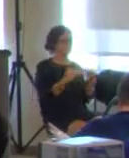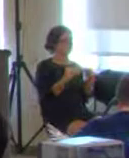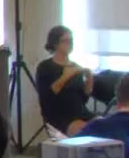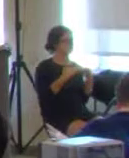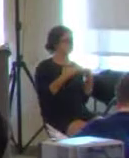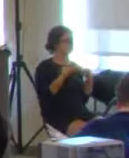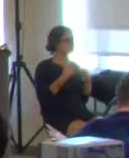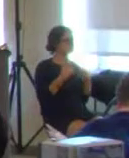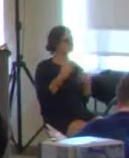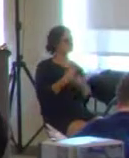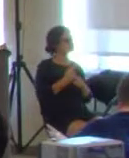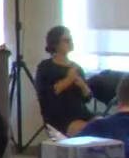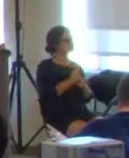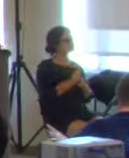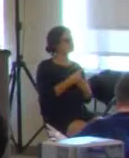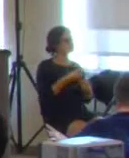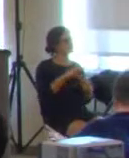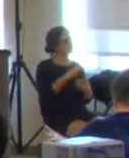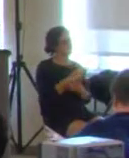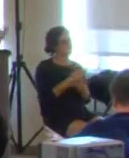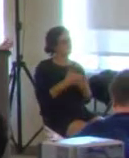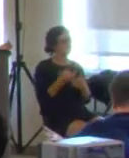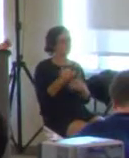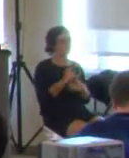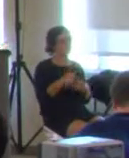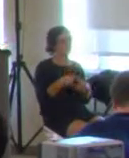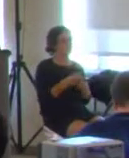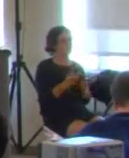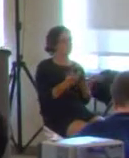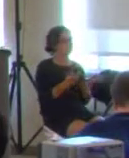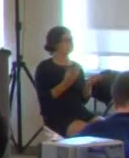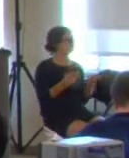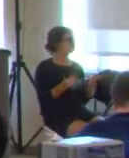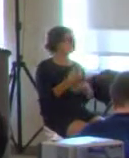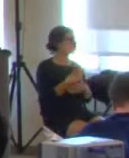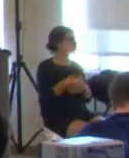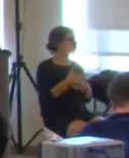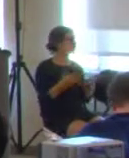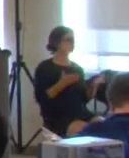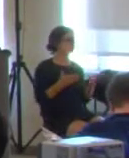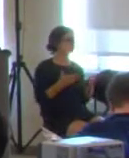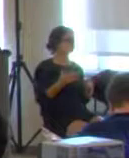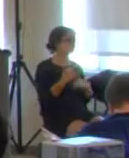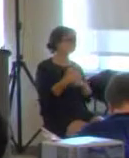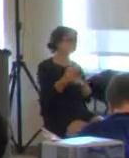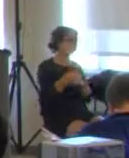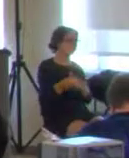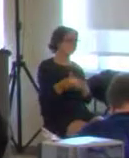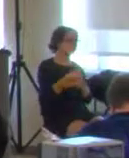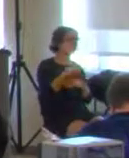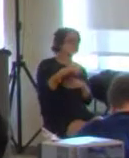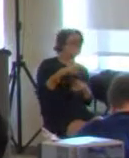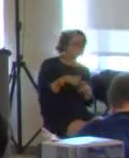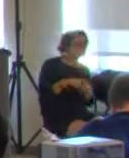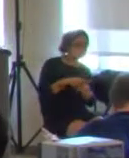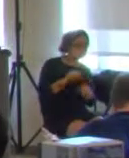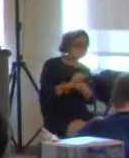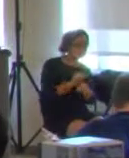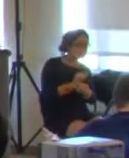that's a consistent part of any array of programs and services that are going to be available, including